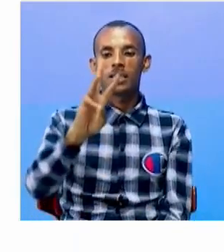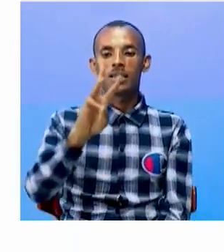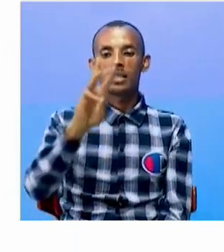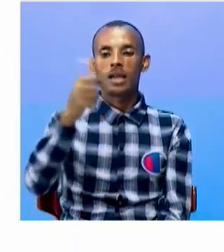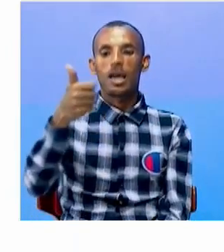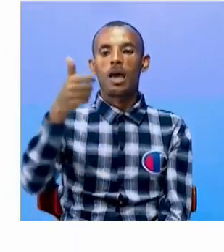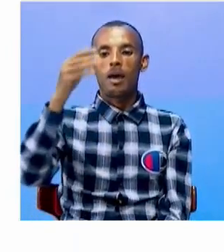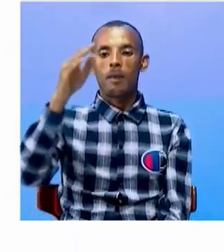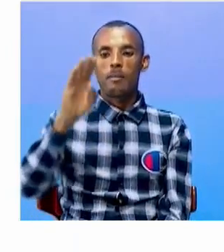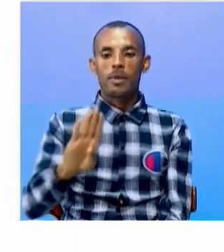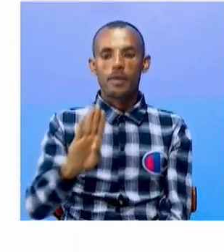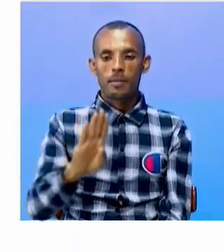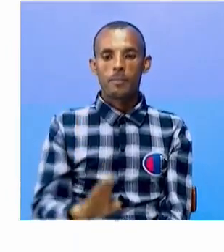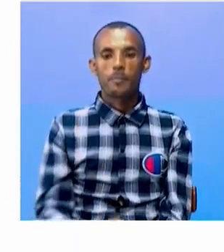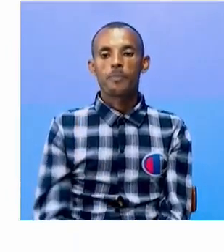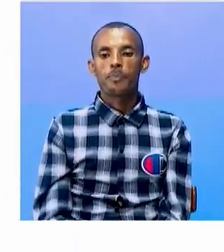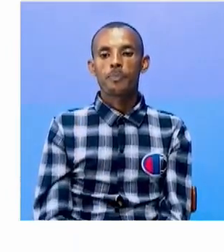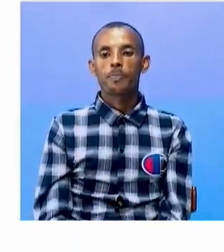6AB.